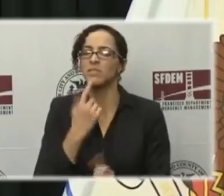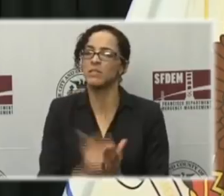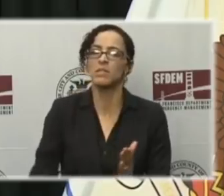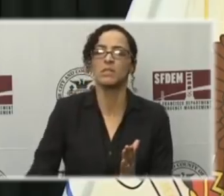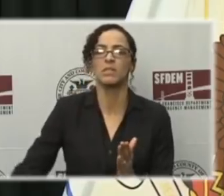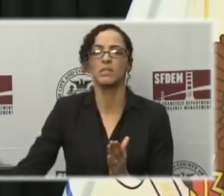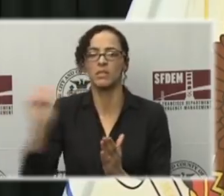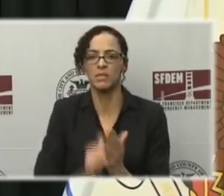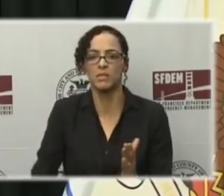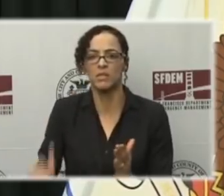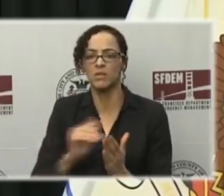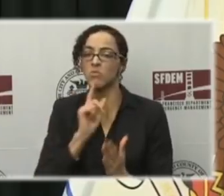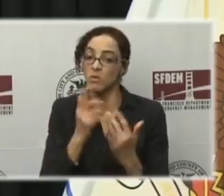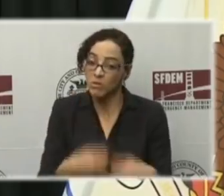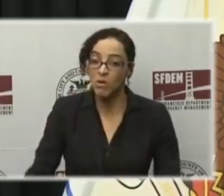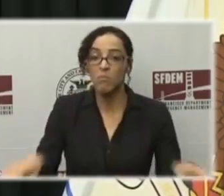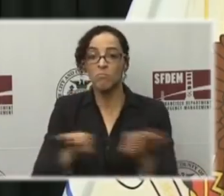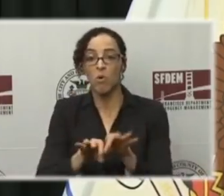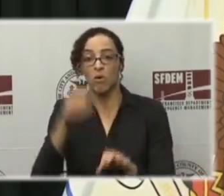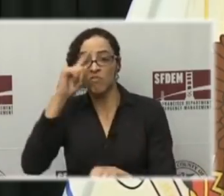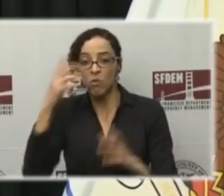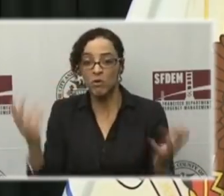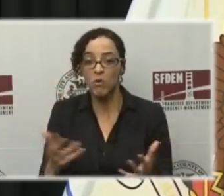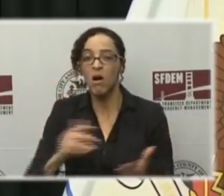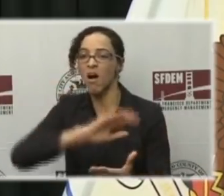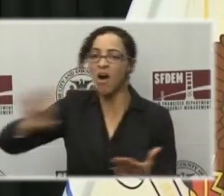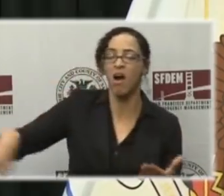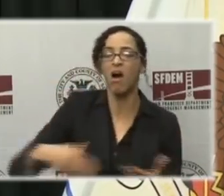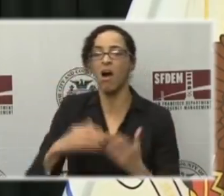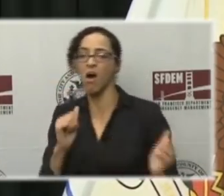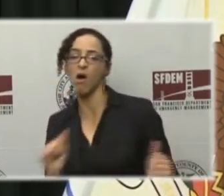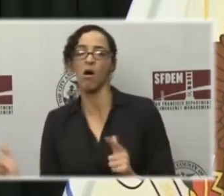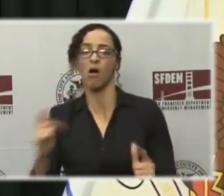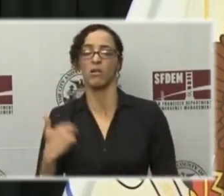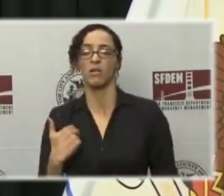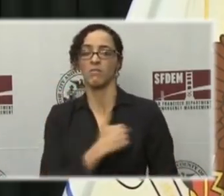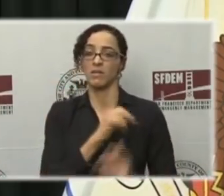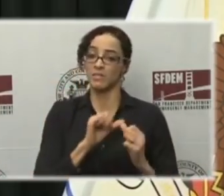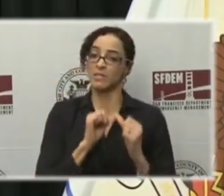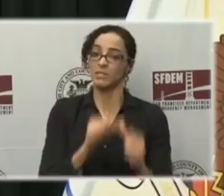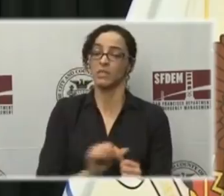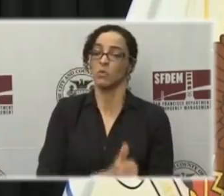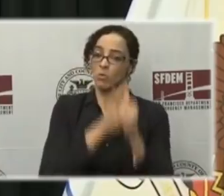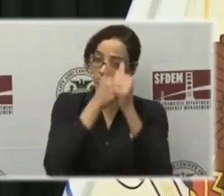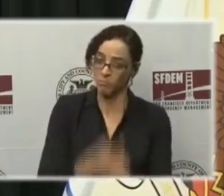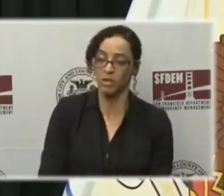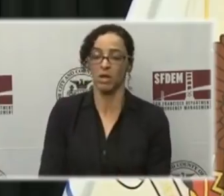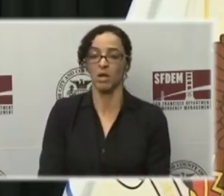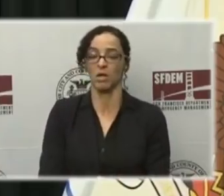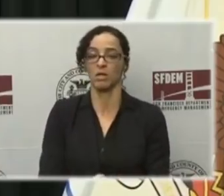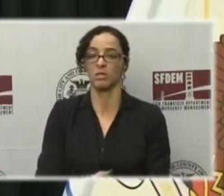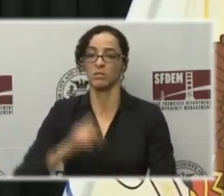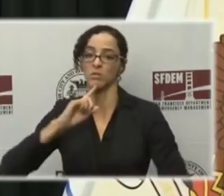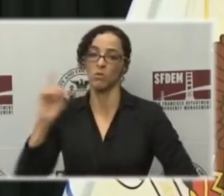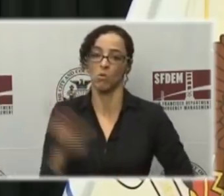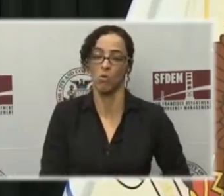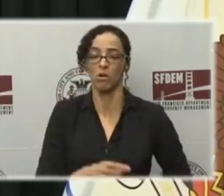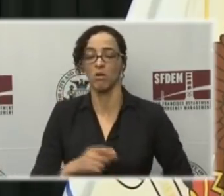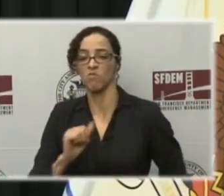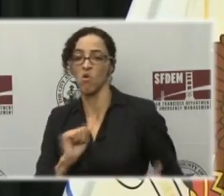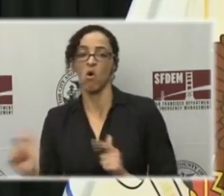us to continue to comply, for all of us to continue to be good citizens, to continue to